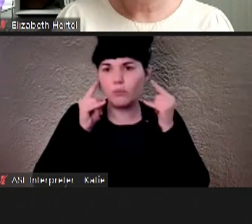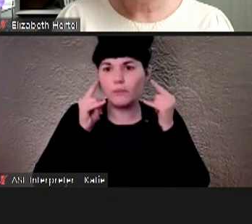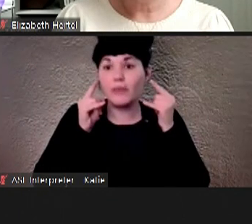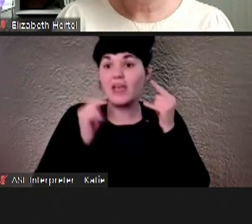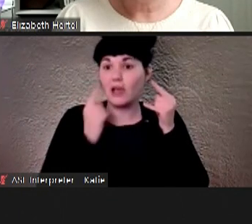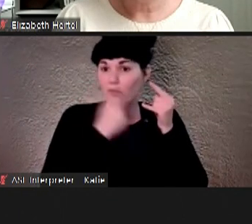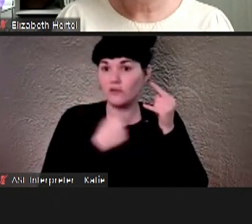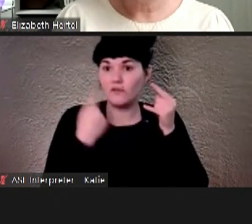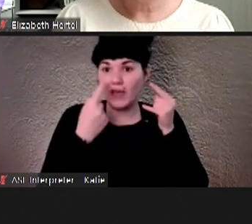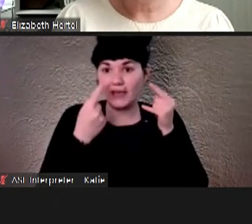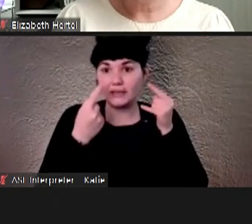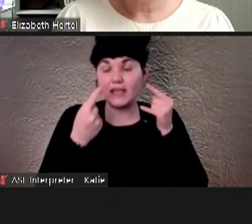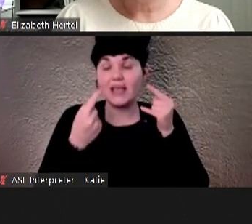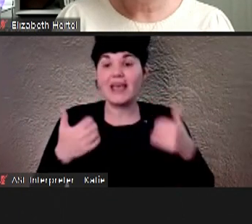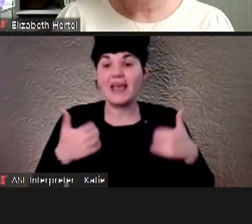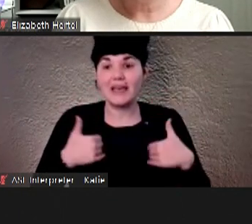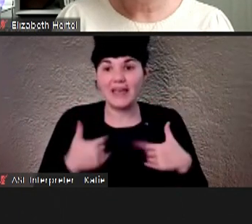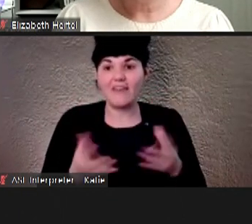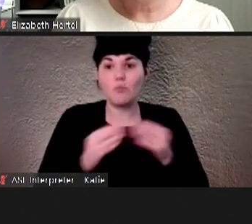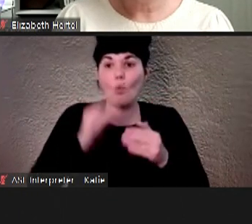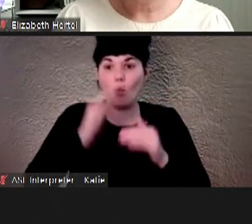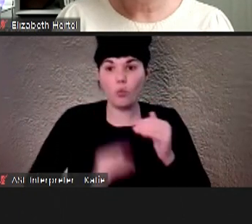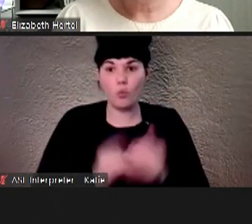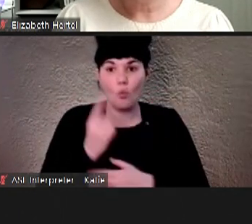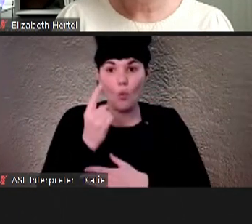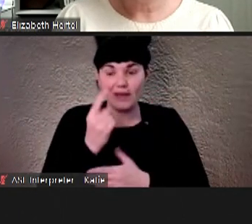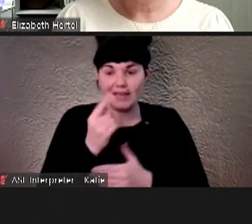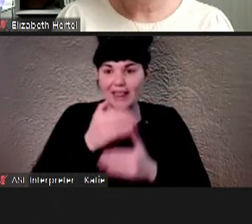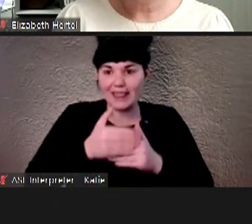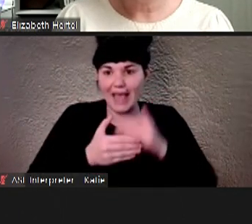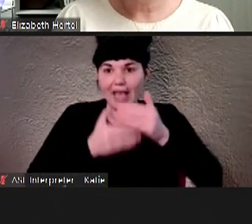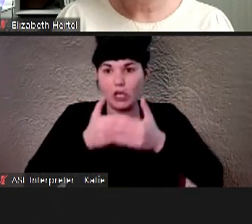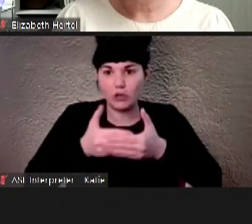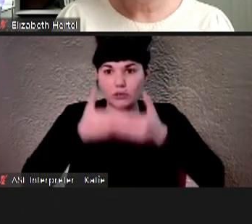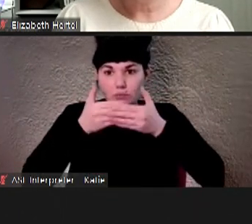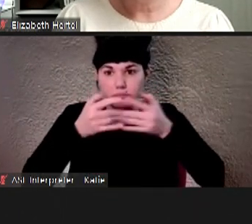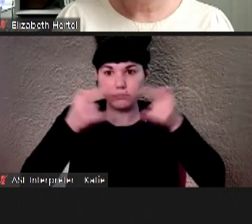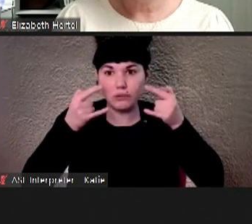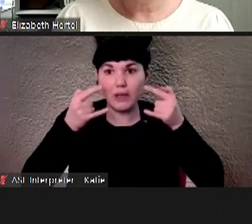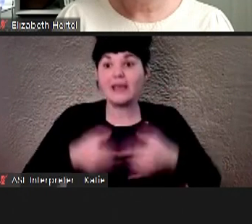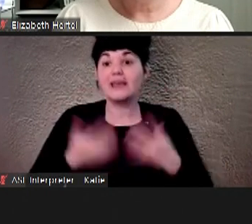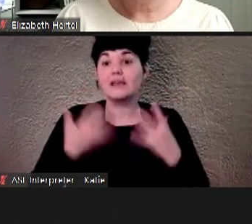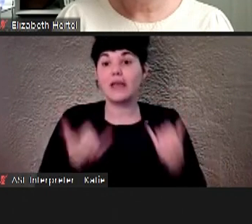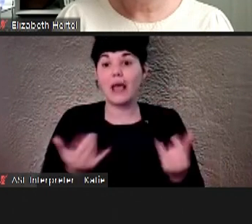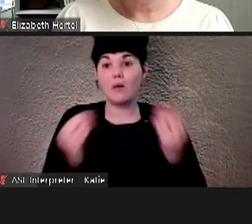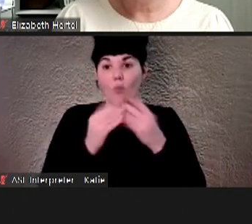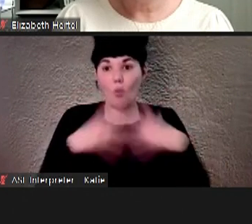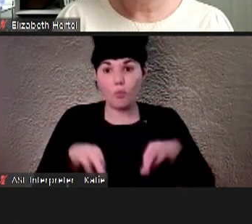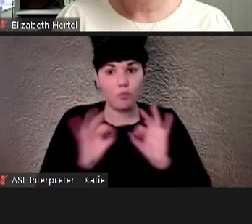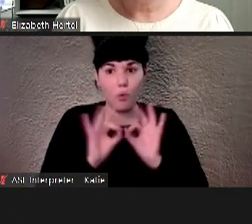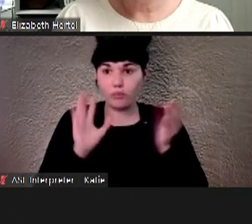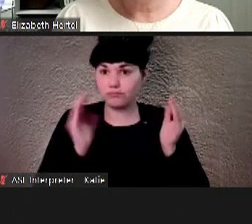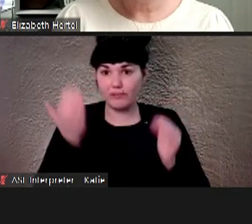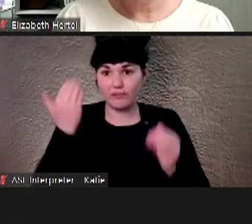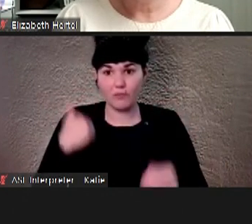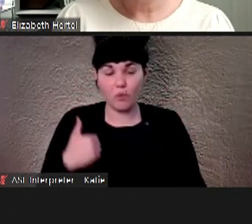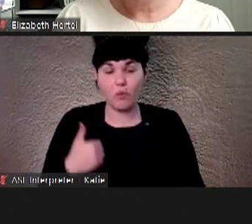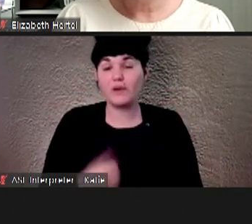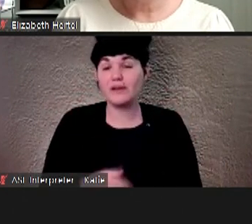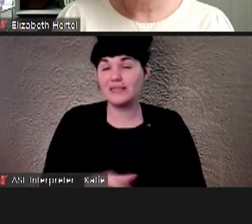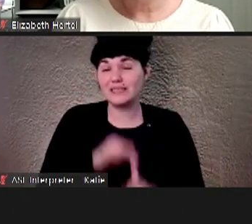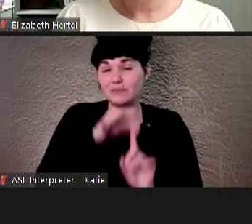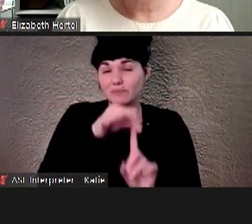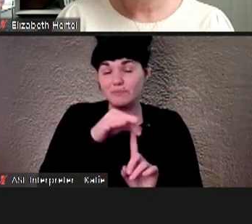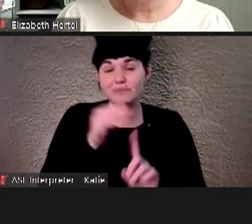that are multi-layered. And those are now more important than ever, as Director Hertel mentioned, especially in settings